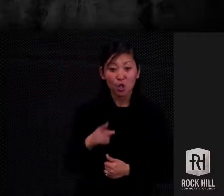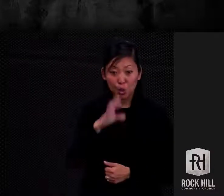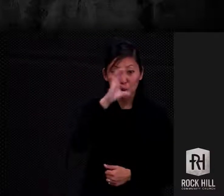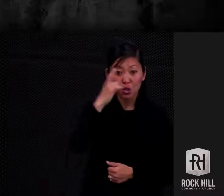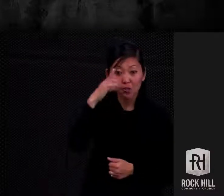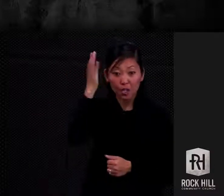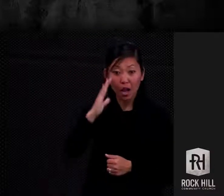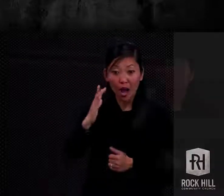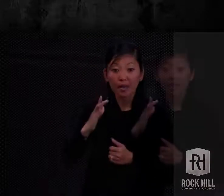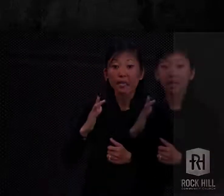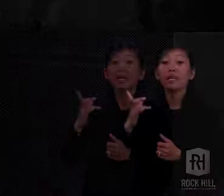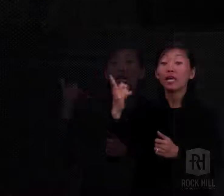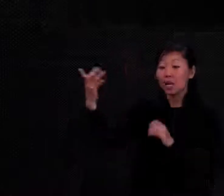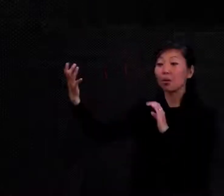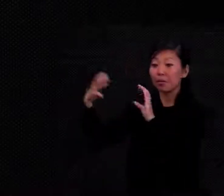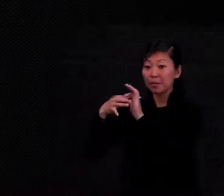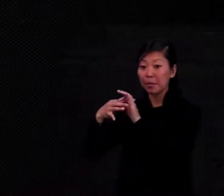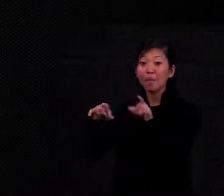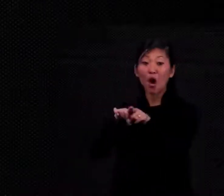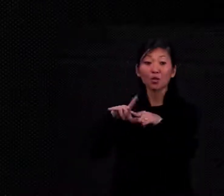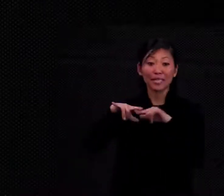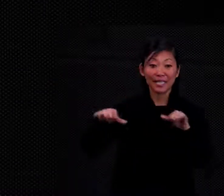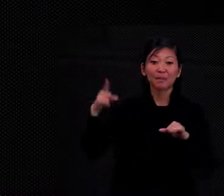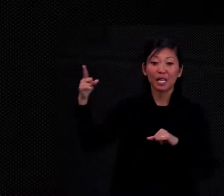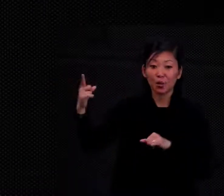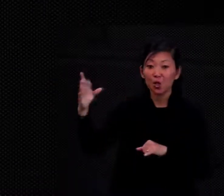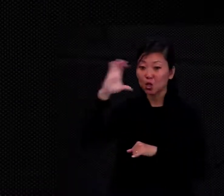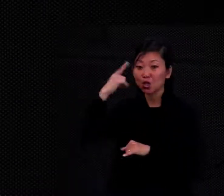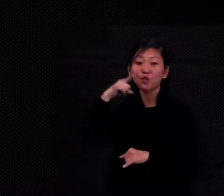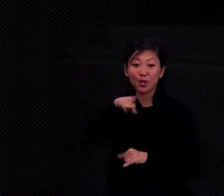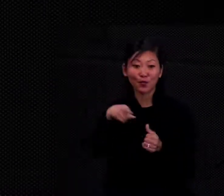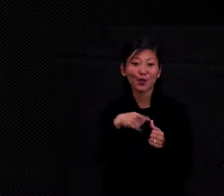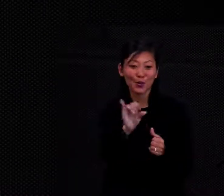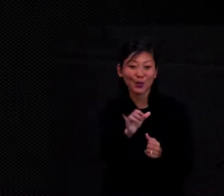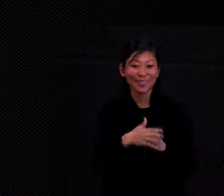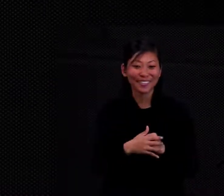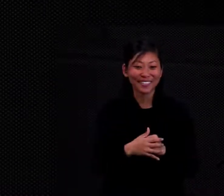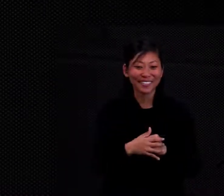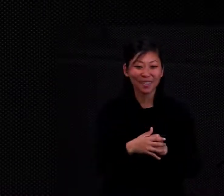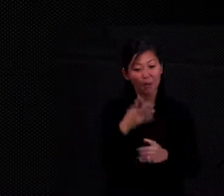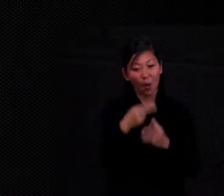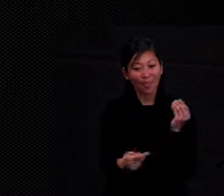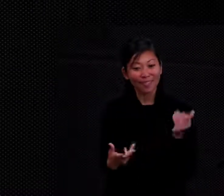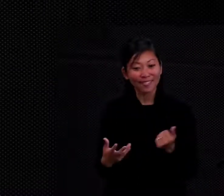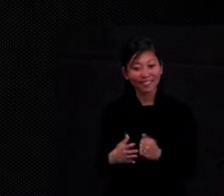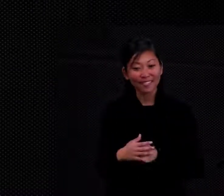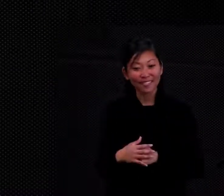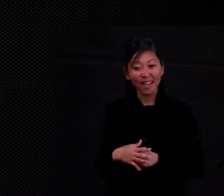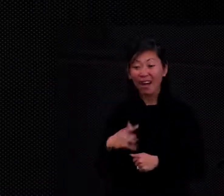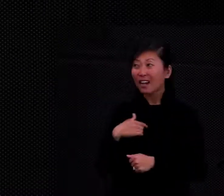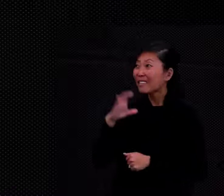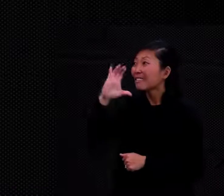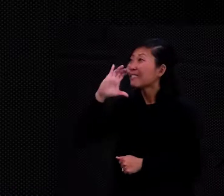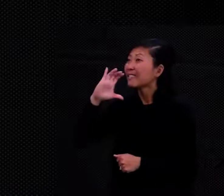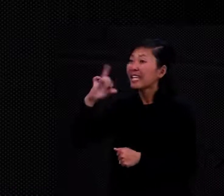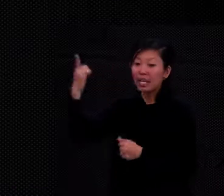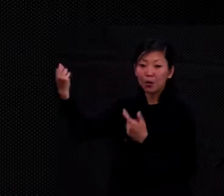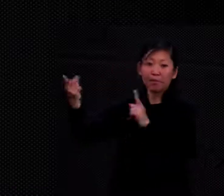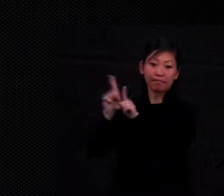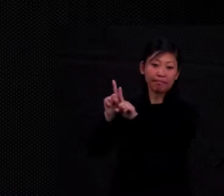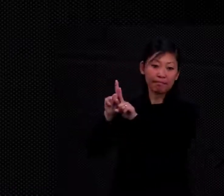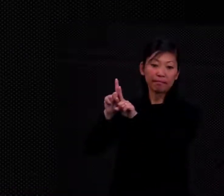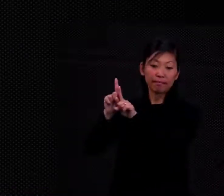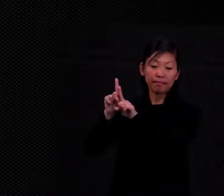Yes. We're for both. I draw near to God and he responds with his near presence.